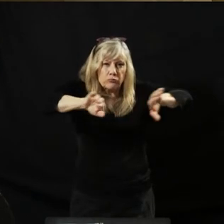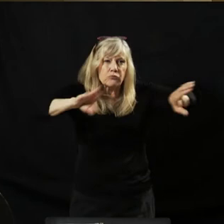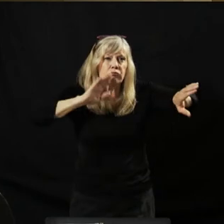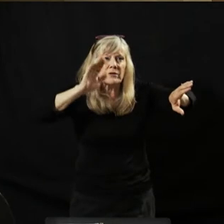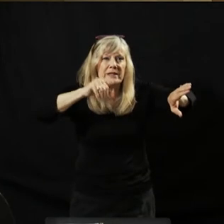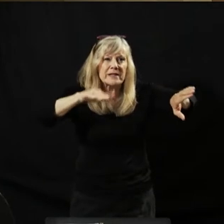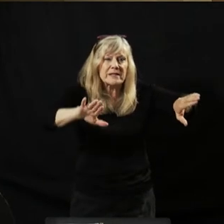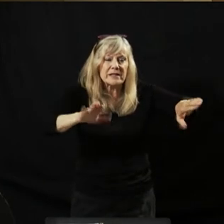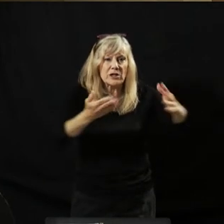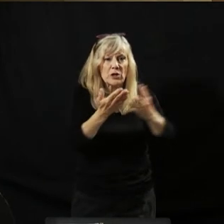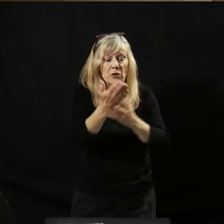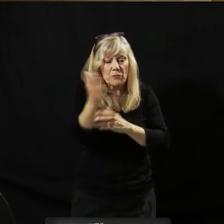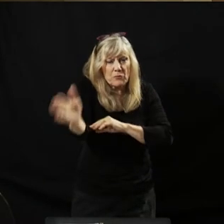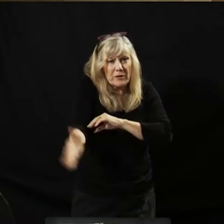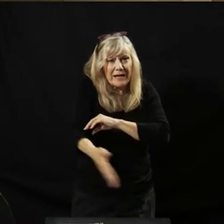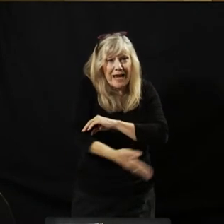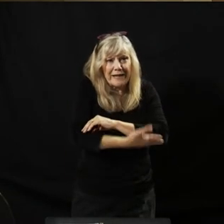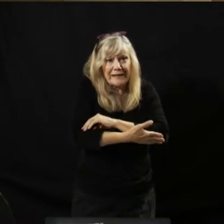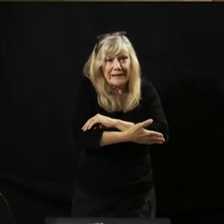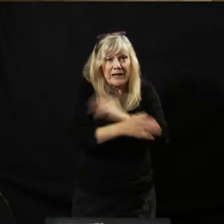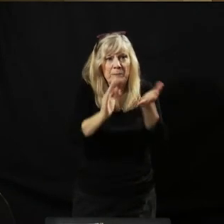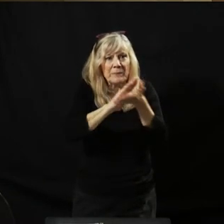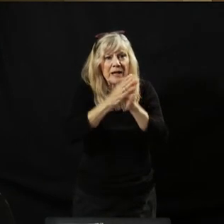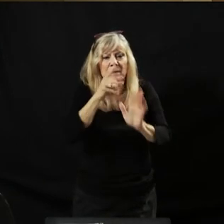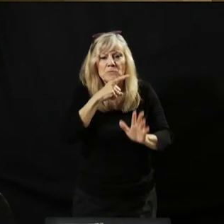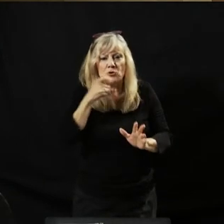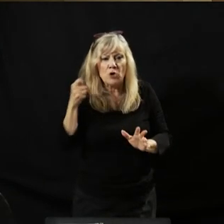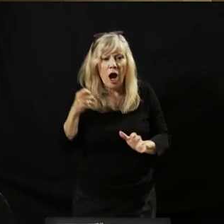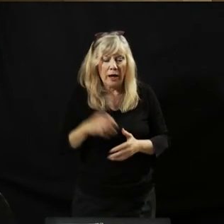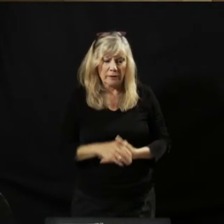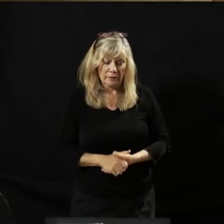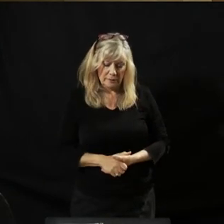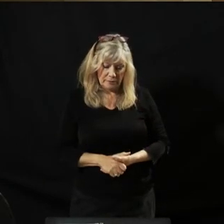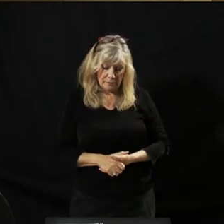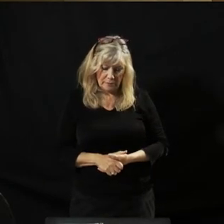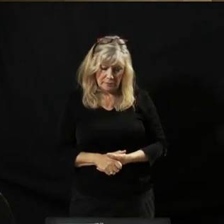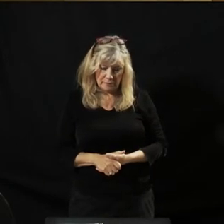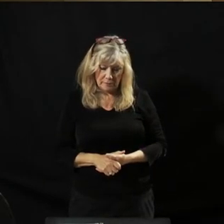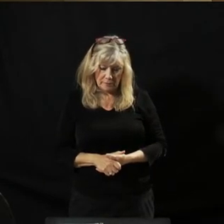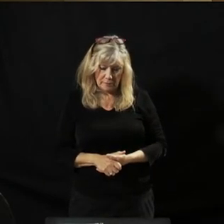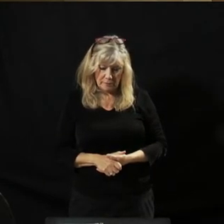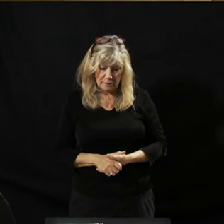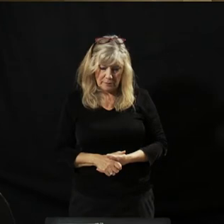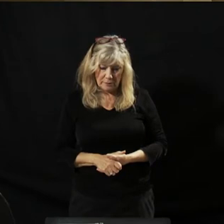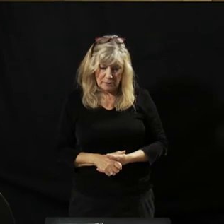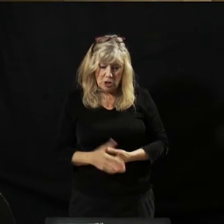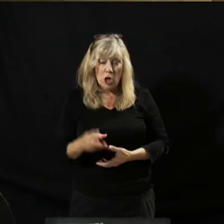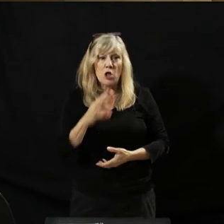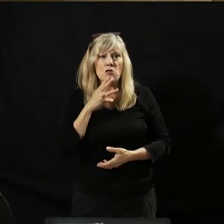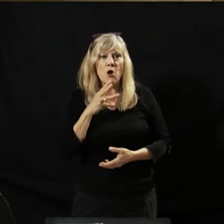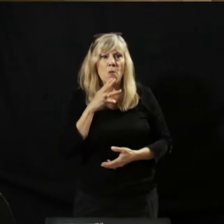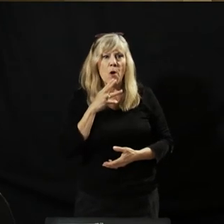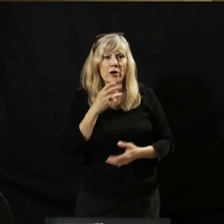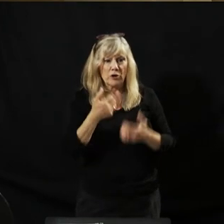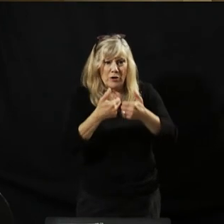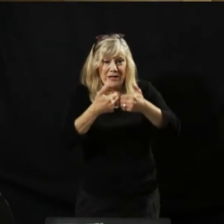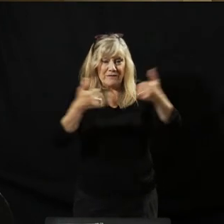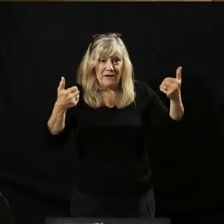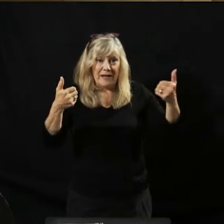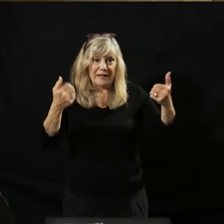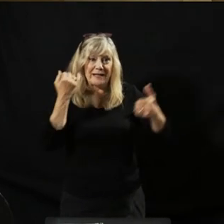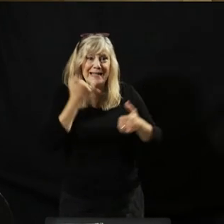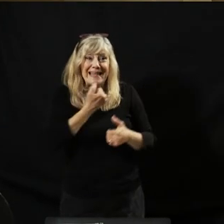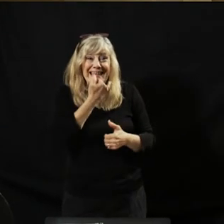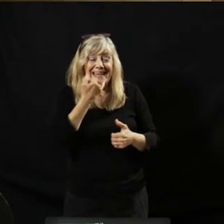night, and so it turned into dry land. When the water was divided, the